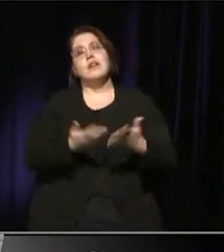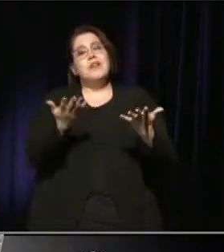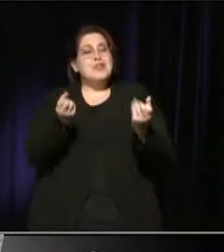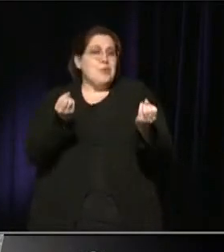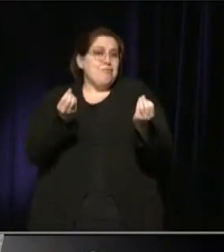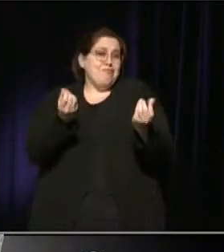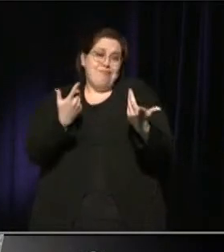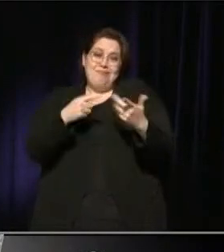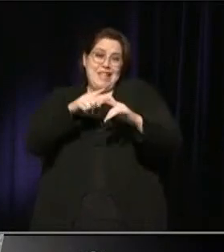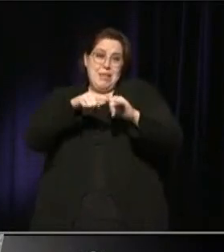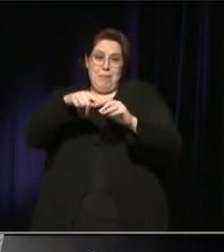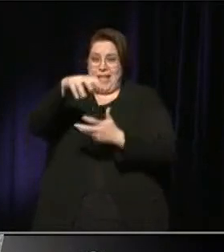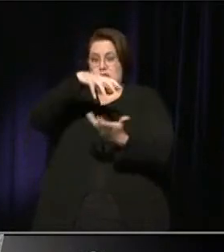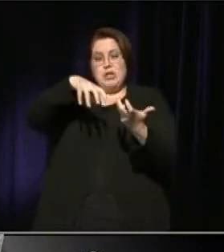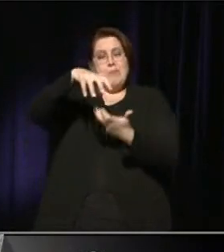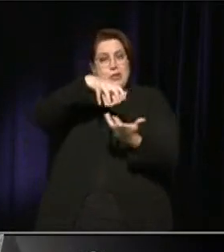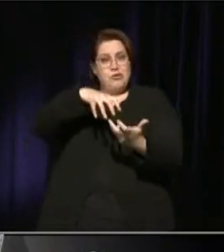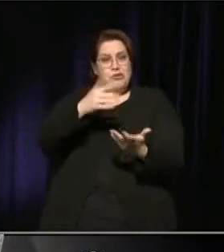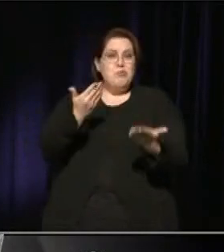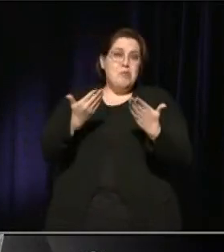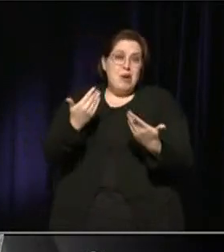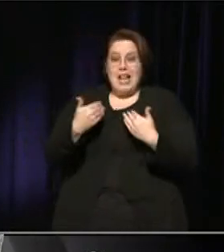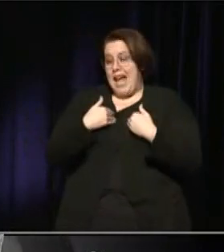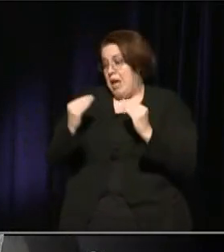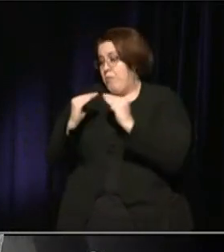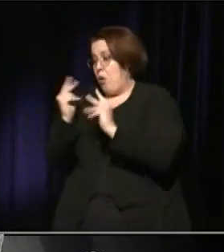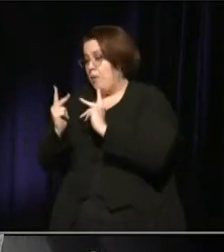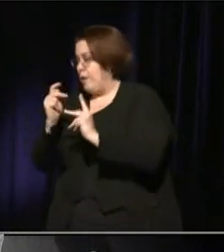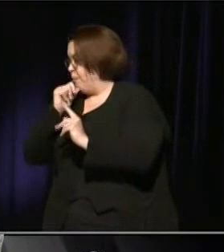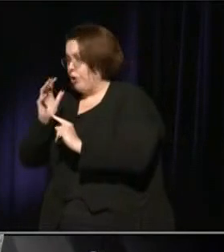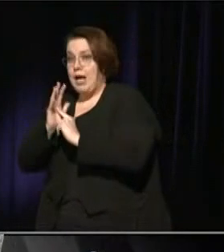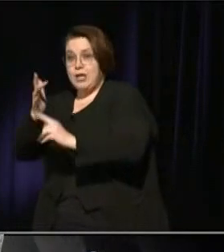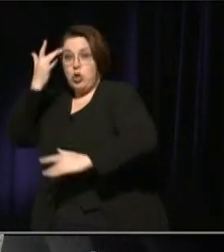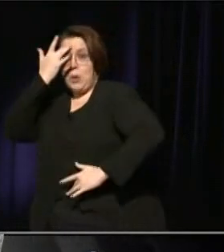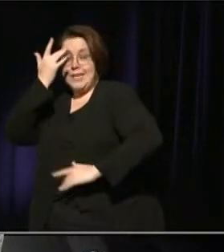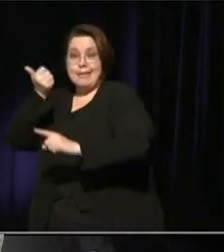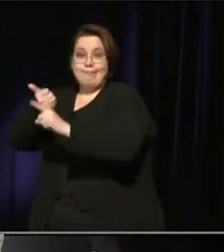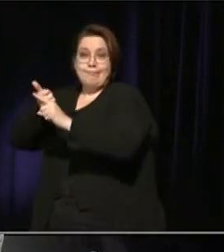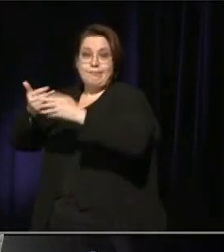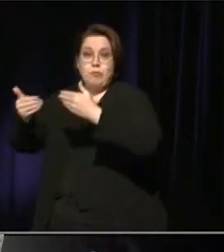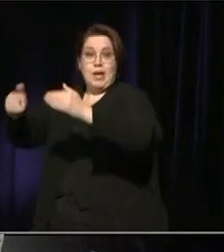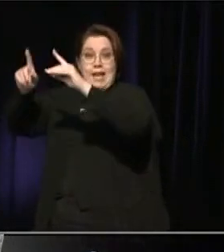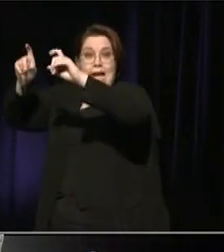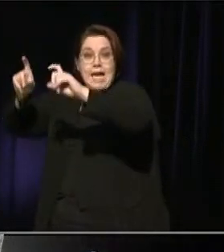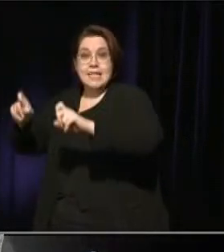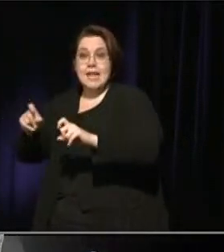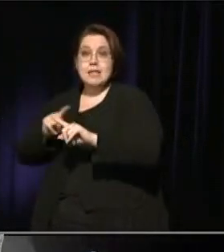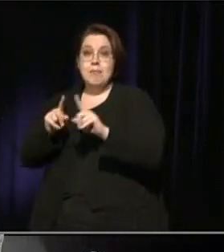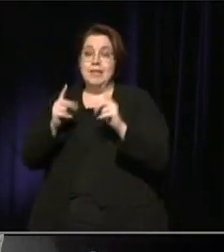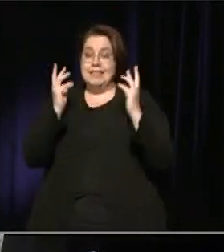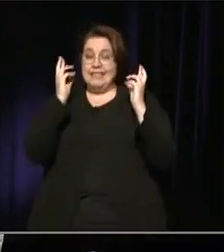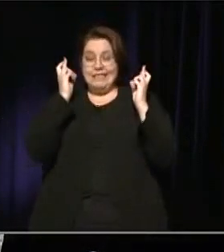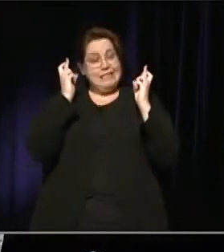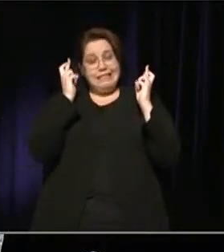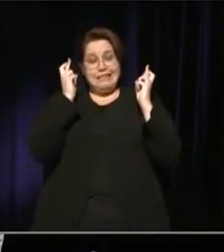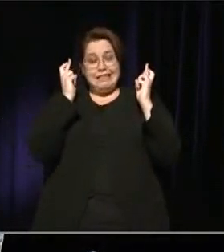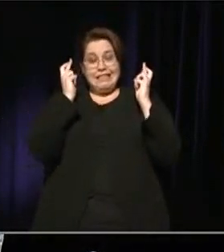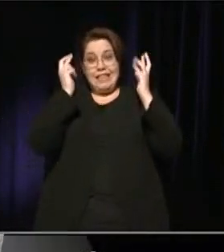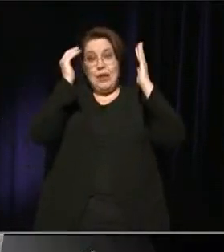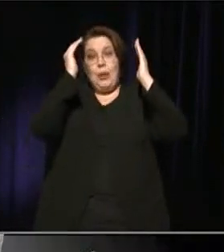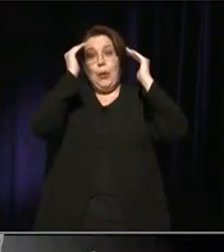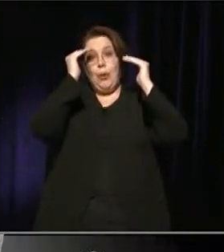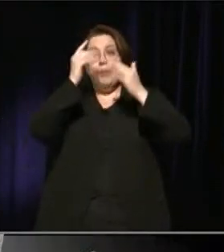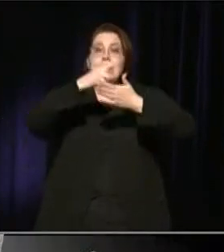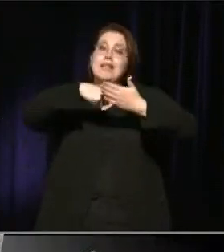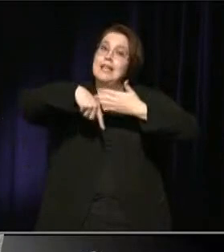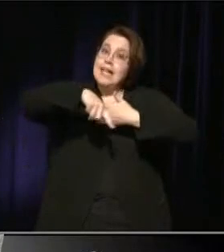depends on what the mix is. We probably did have a little bit more asymptomatic people that were getting tested, but let's cross our fingers and hope that next